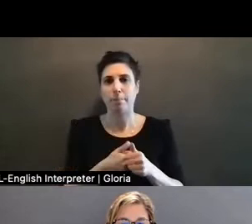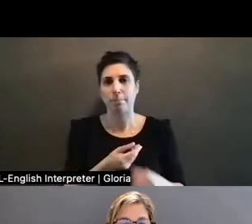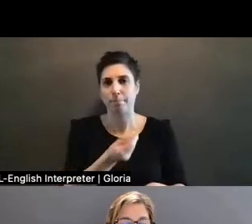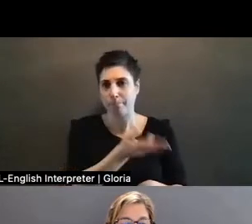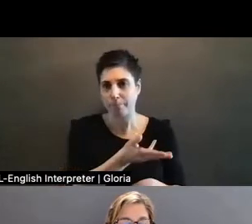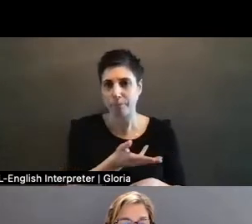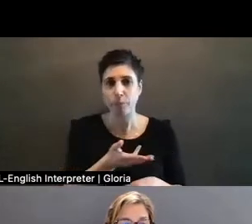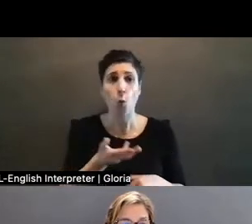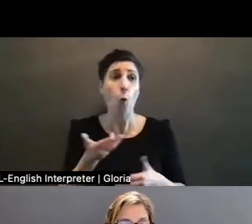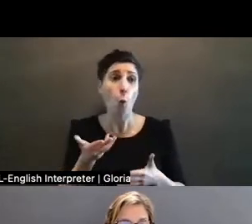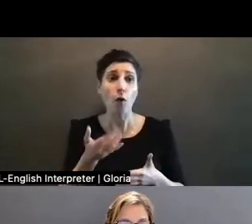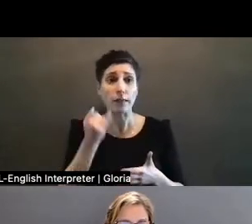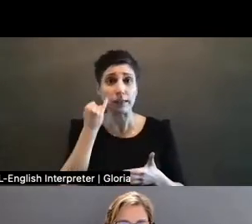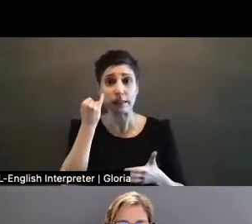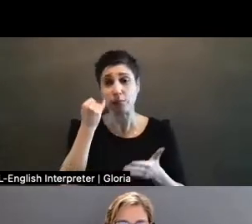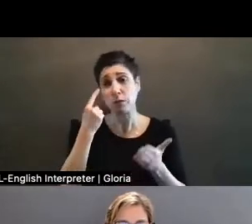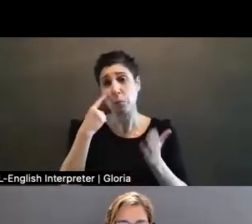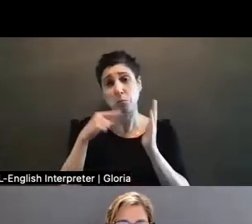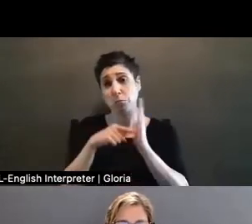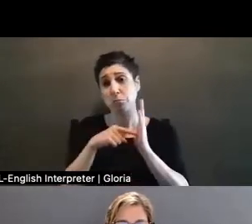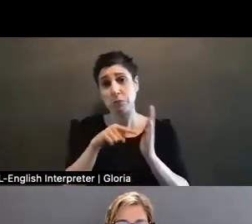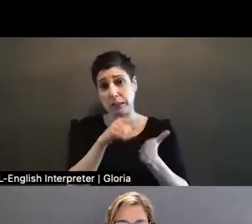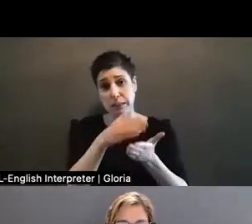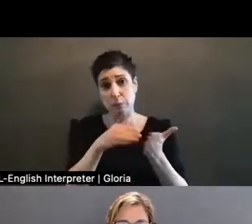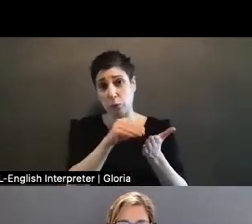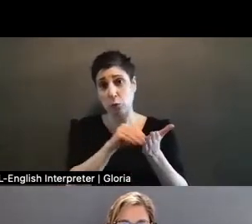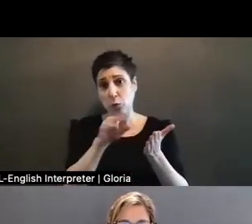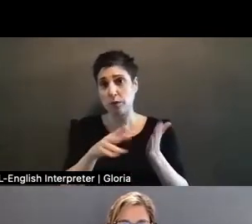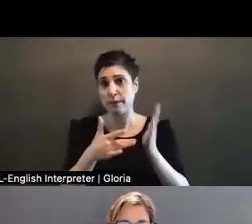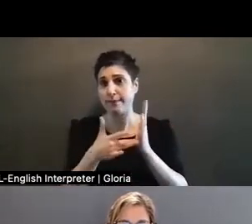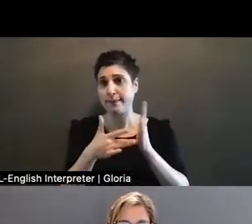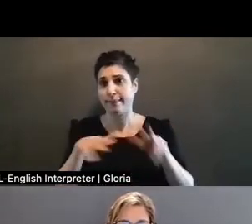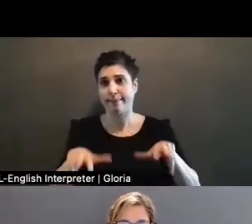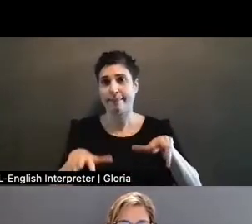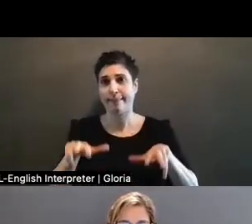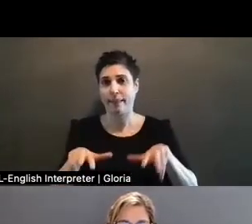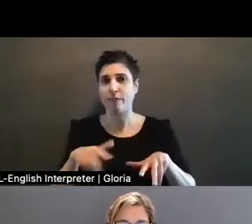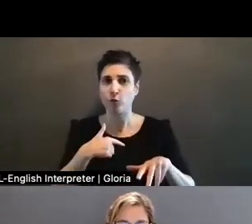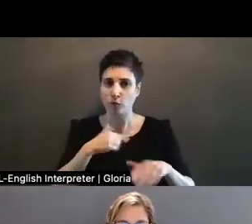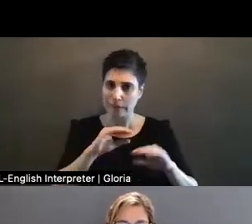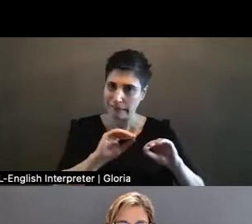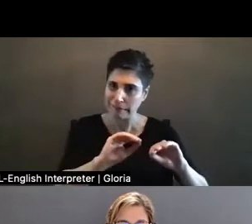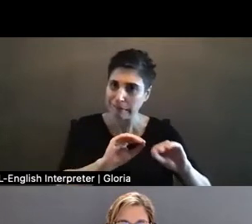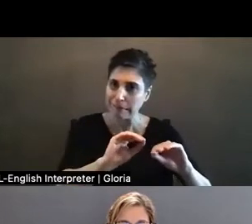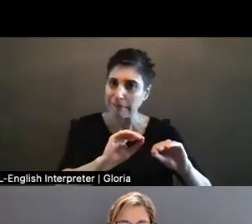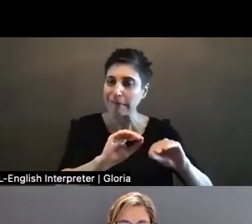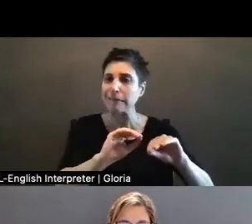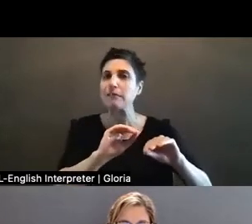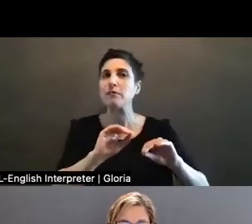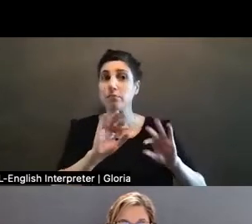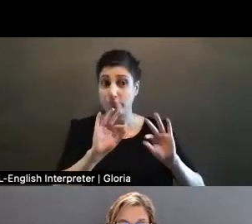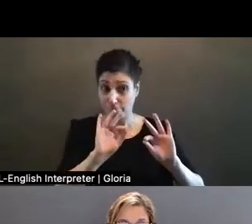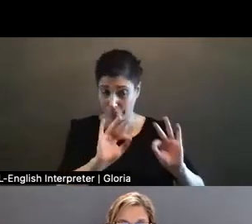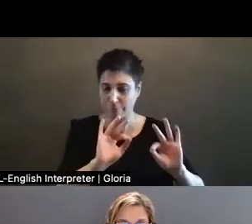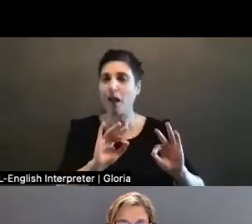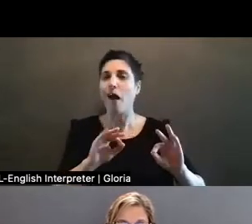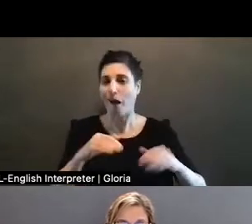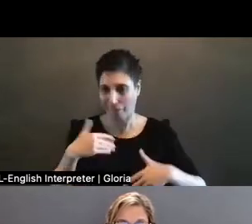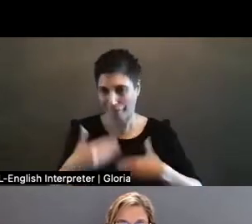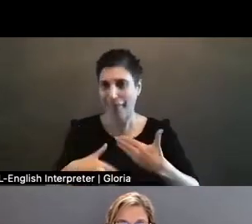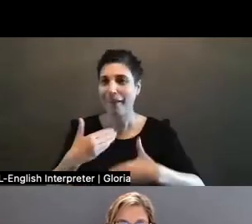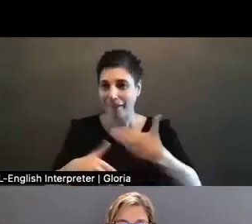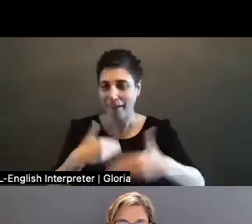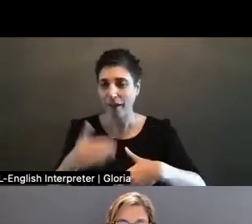technology for them. The other thing, thinking about being flexible, if you are in person and